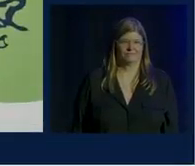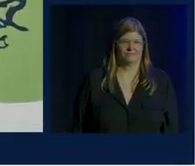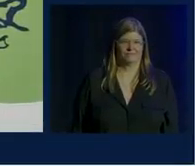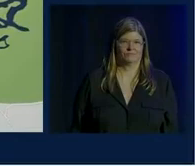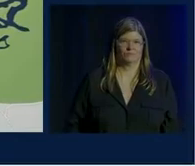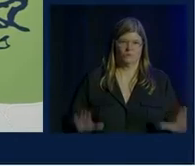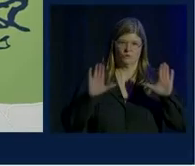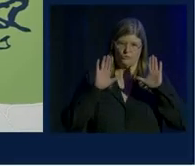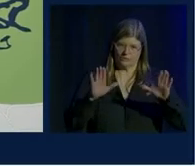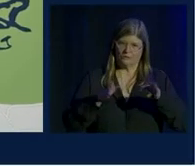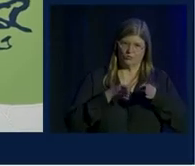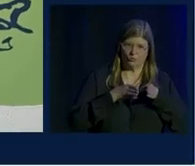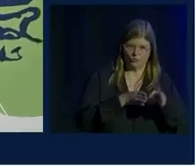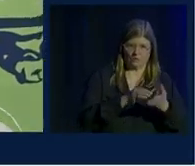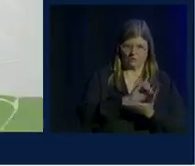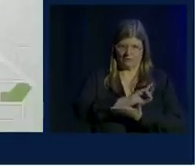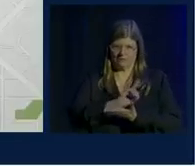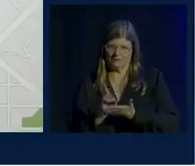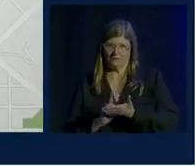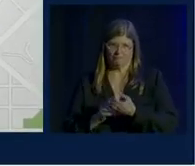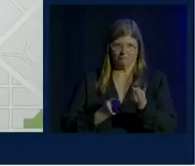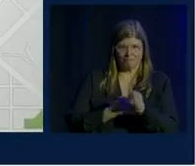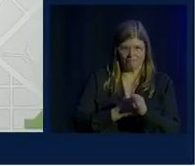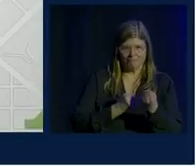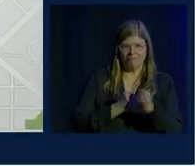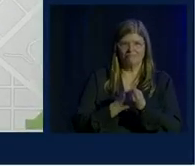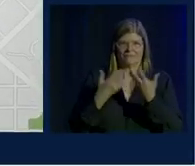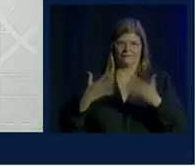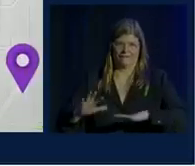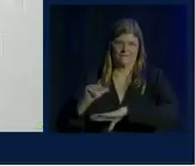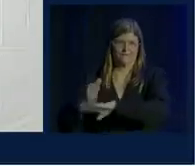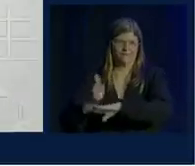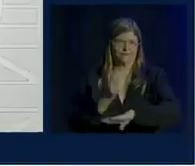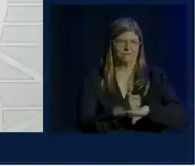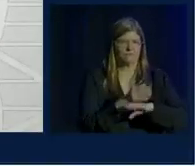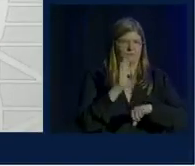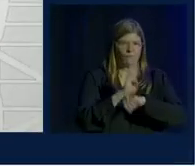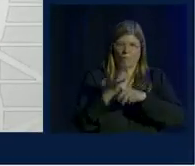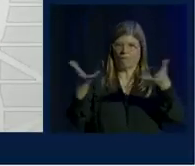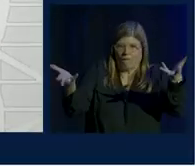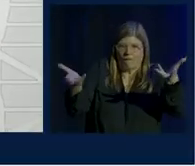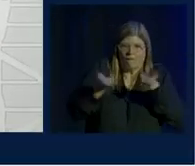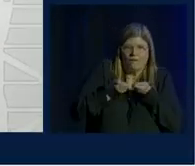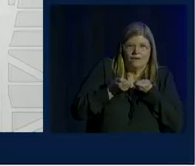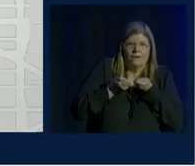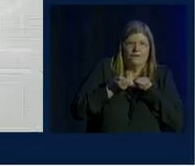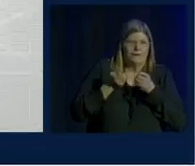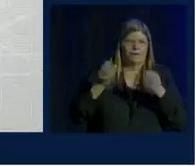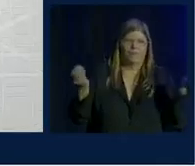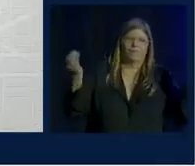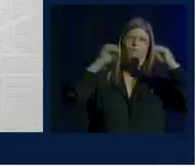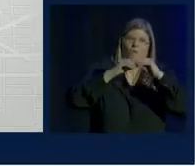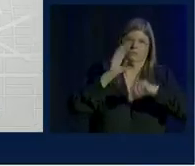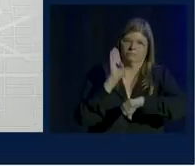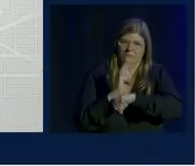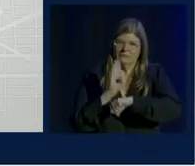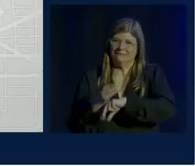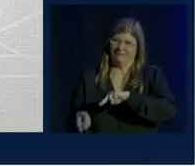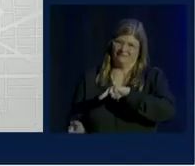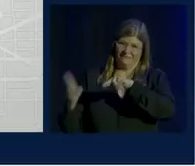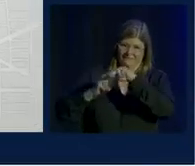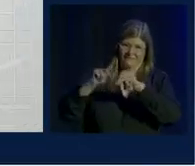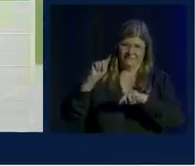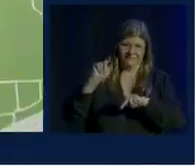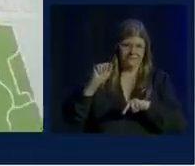support existing small businesses, attract new businesses, increase the district's tax base, create new job opportunities for district residents,